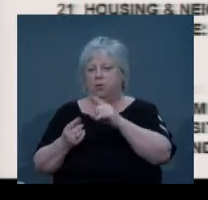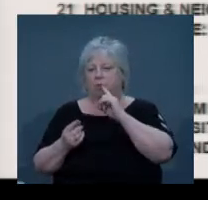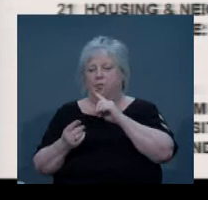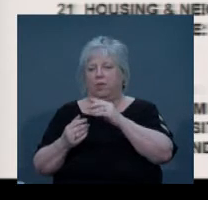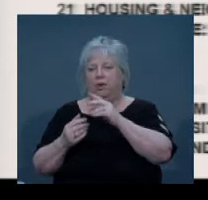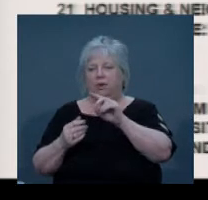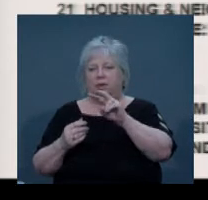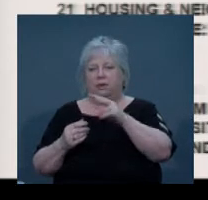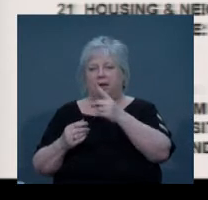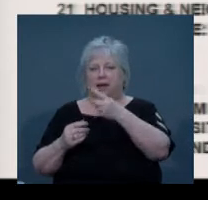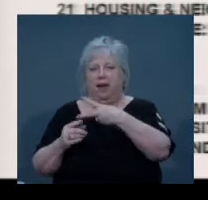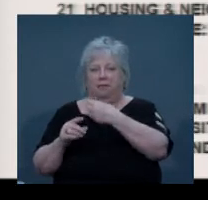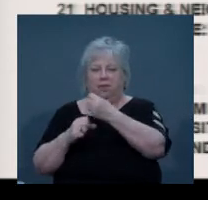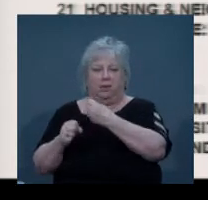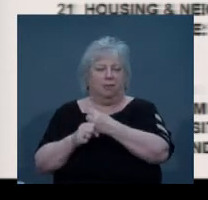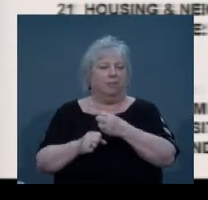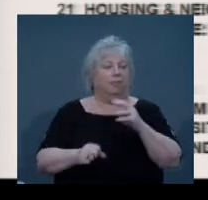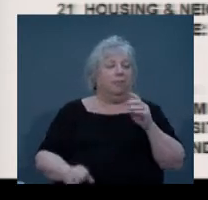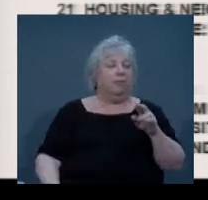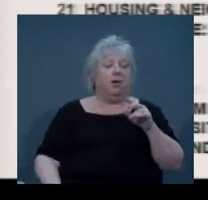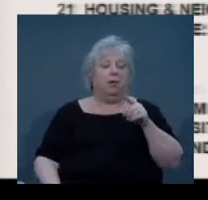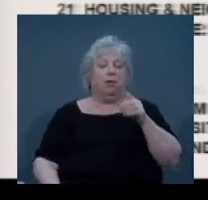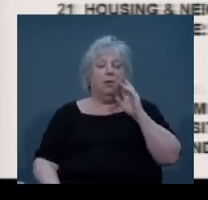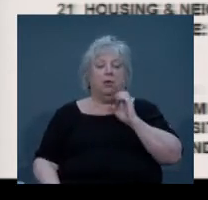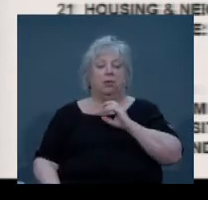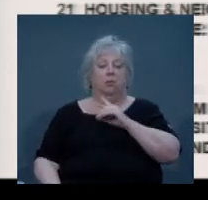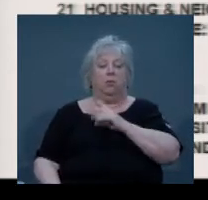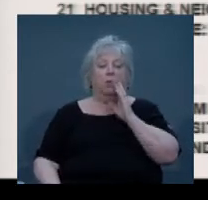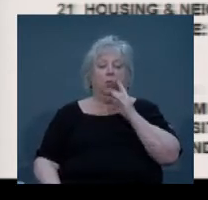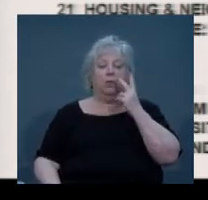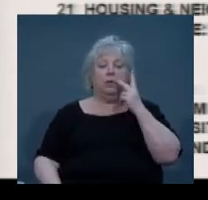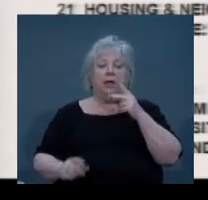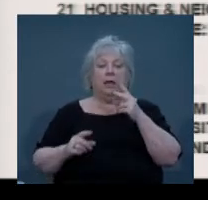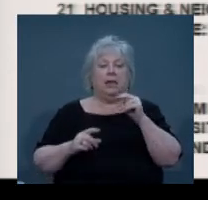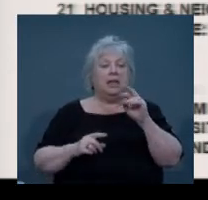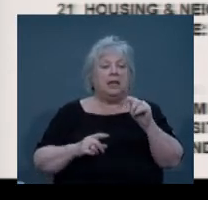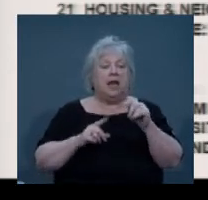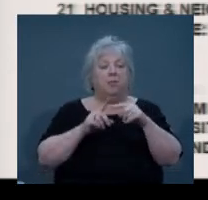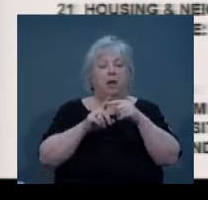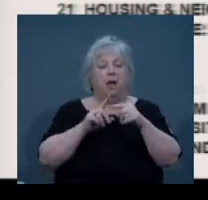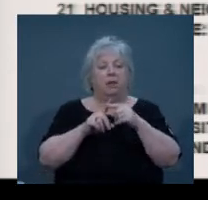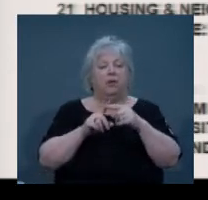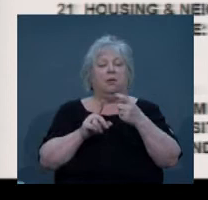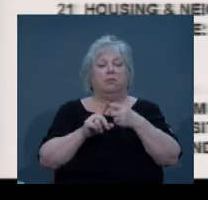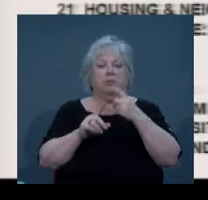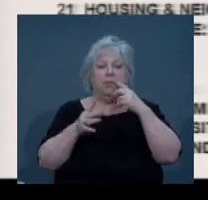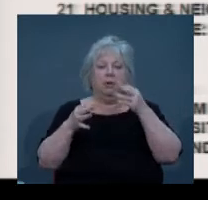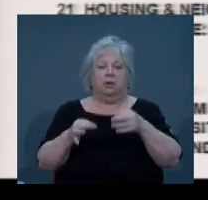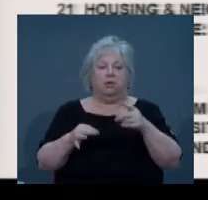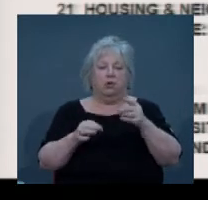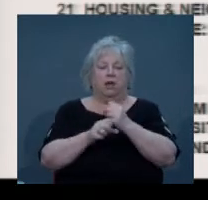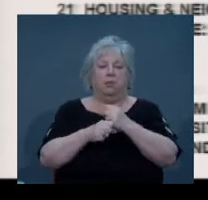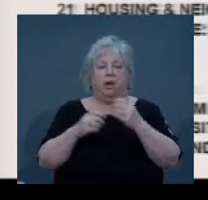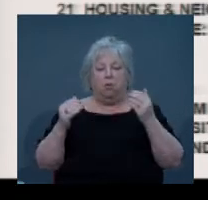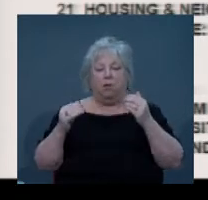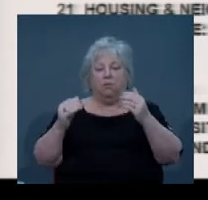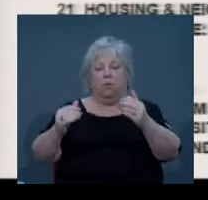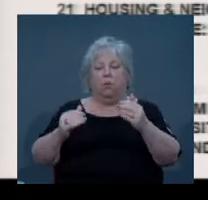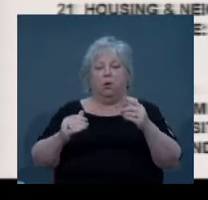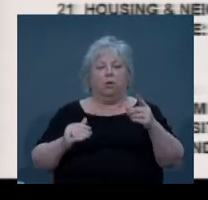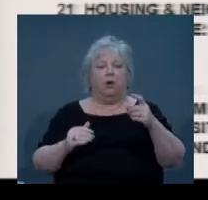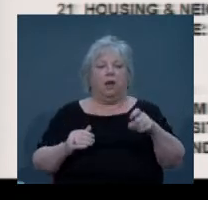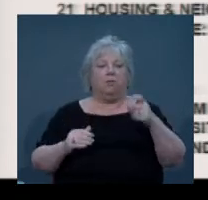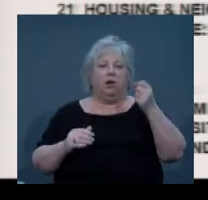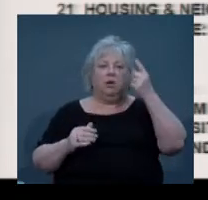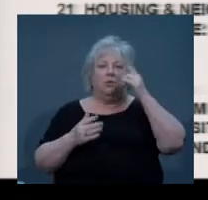one. This board will see the net positive of the decisions that they made going forward. We have to understand